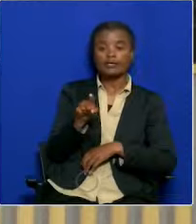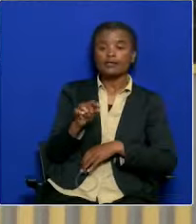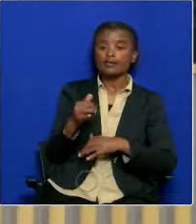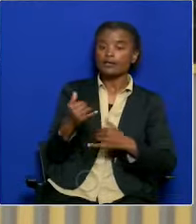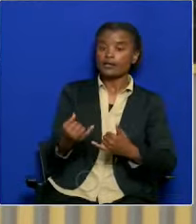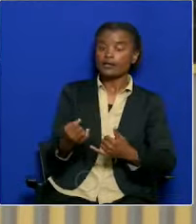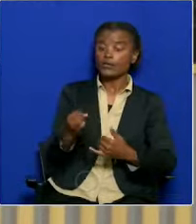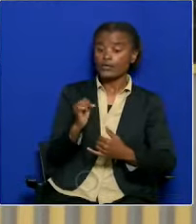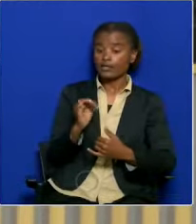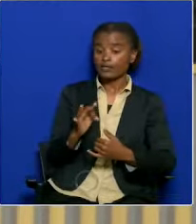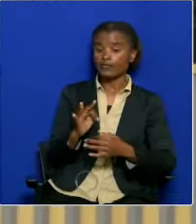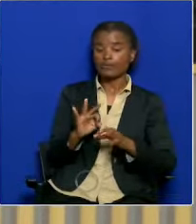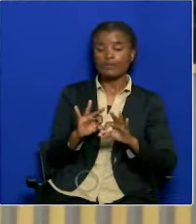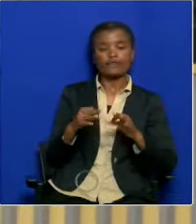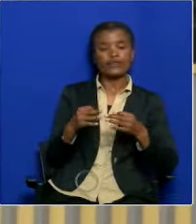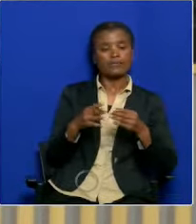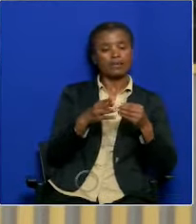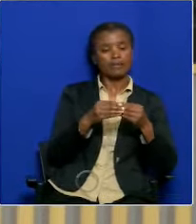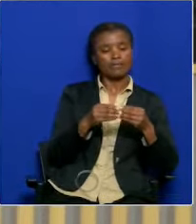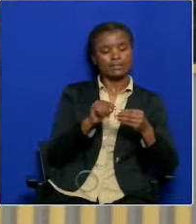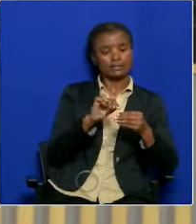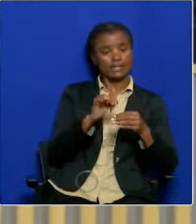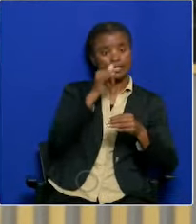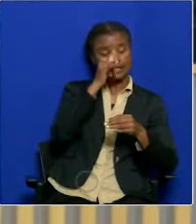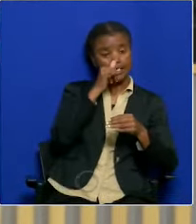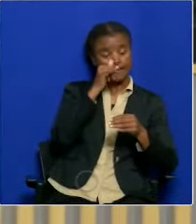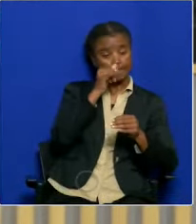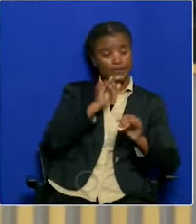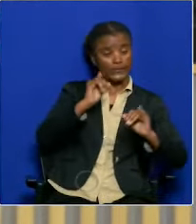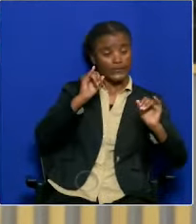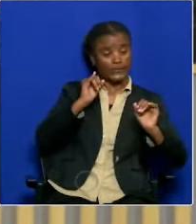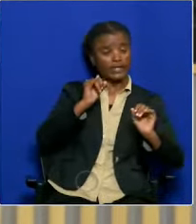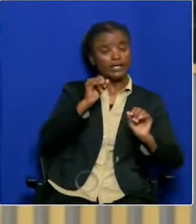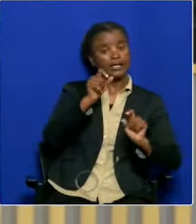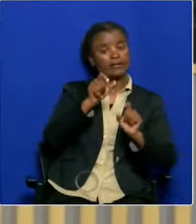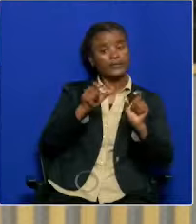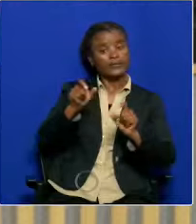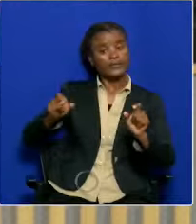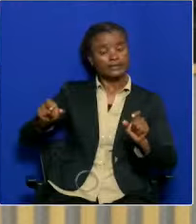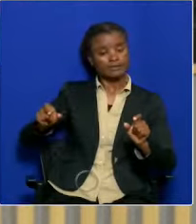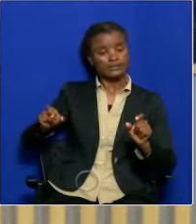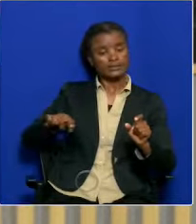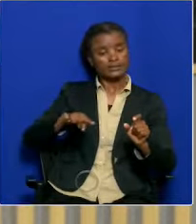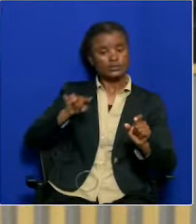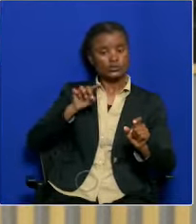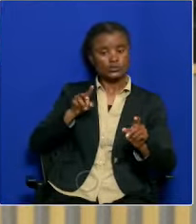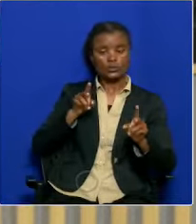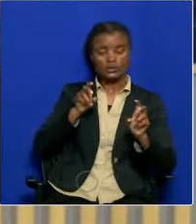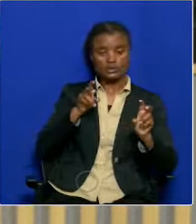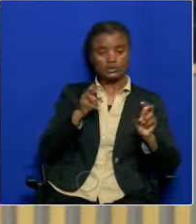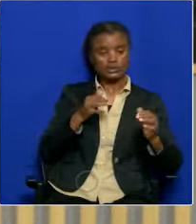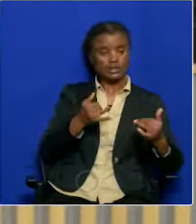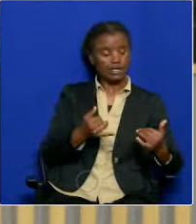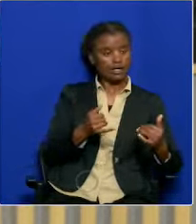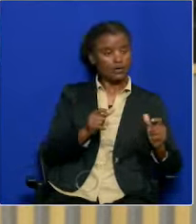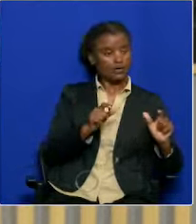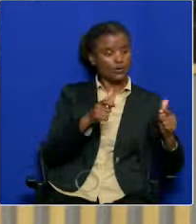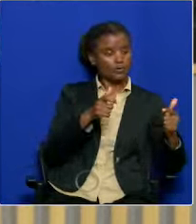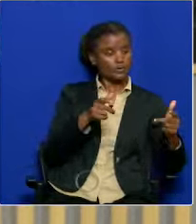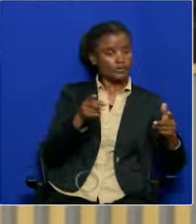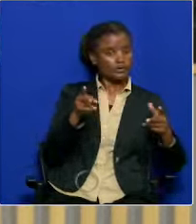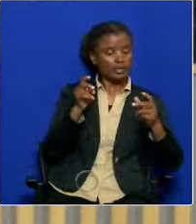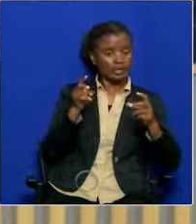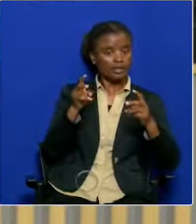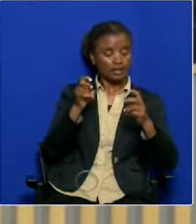of all these crime victims, and you are listening to the evidence that the commission is hearing, that